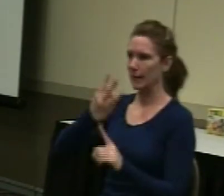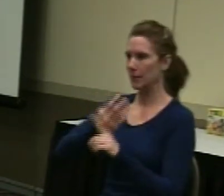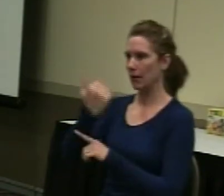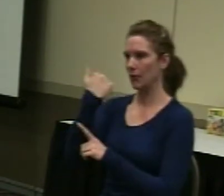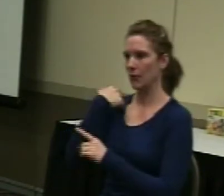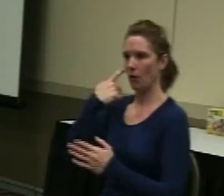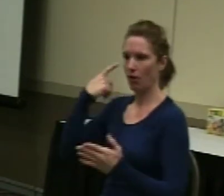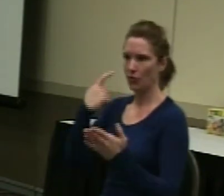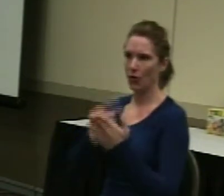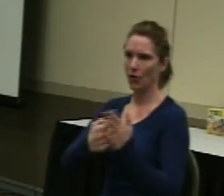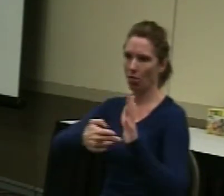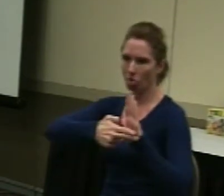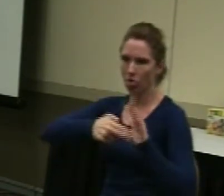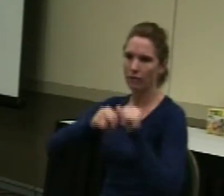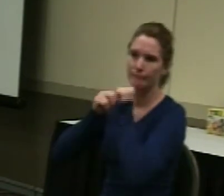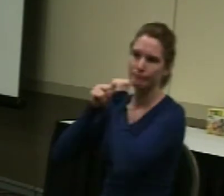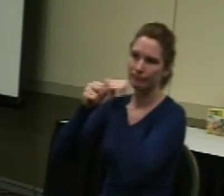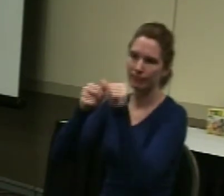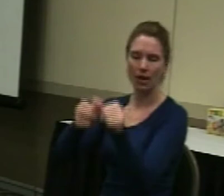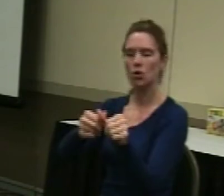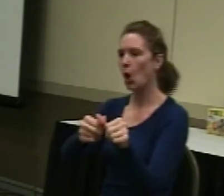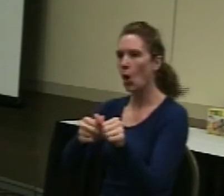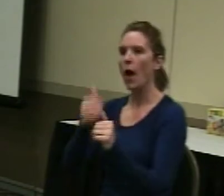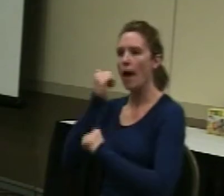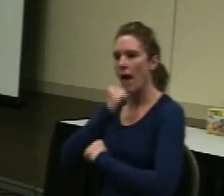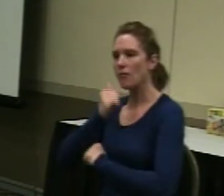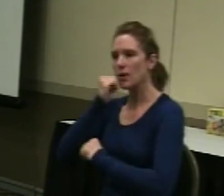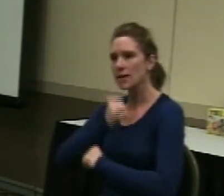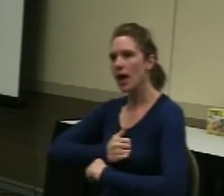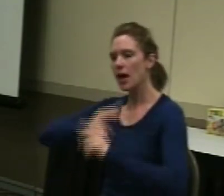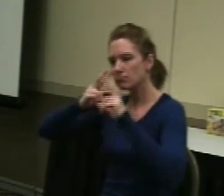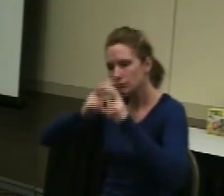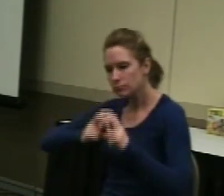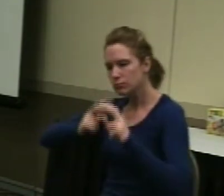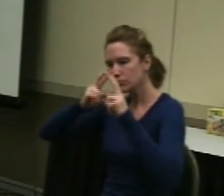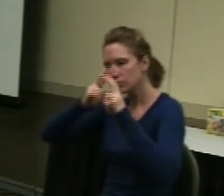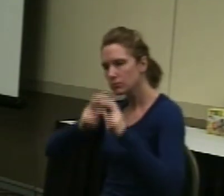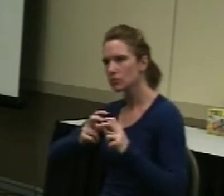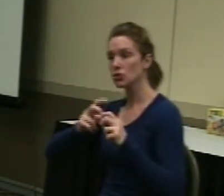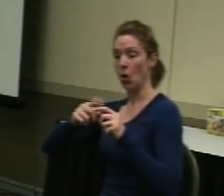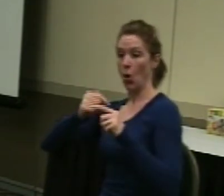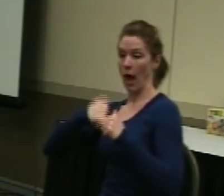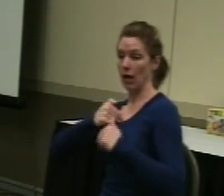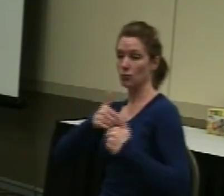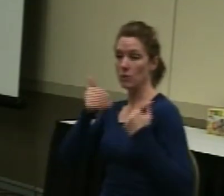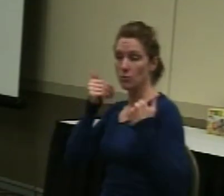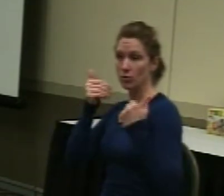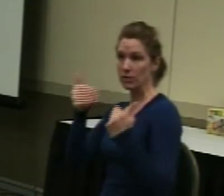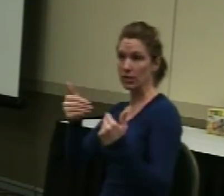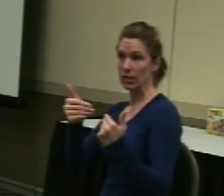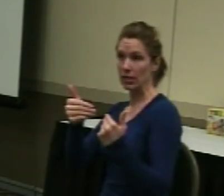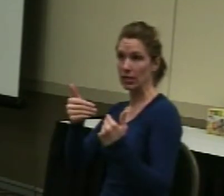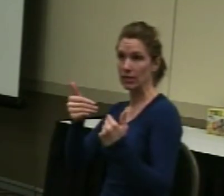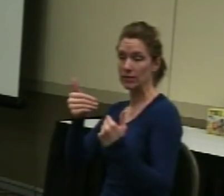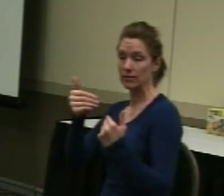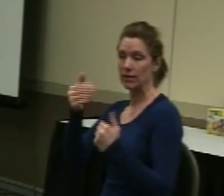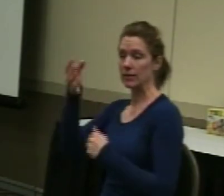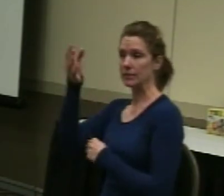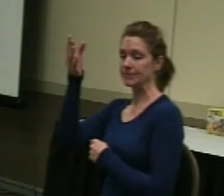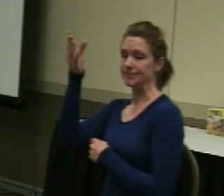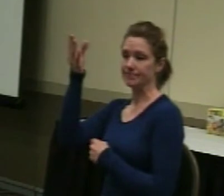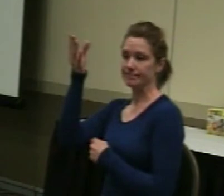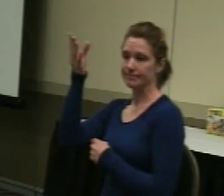6 months ago or a year ago, or So as we proceed, we need to keep in mind